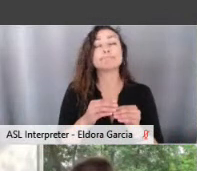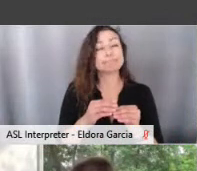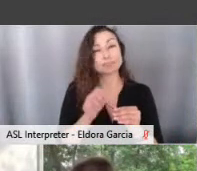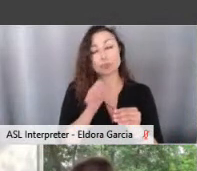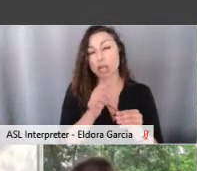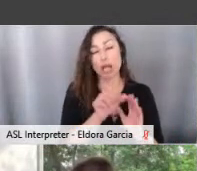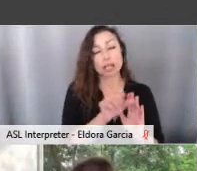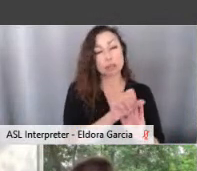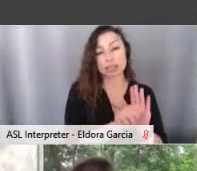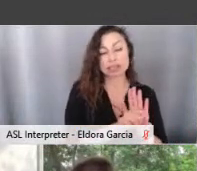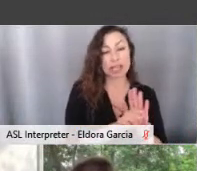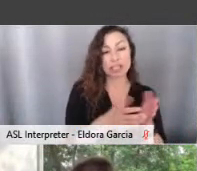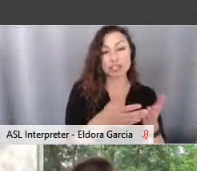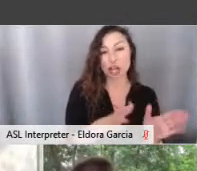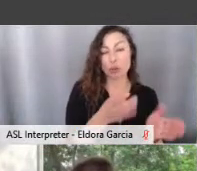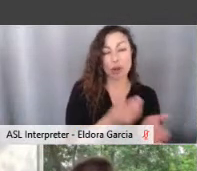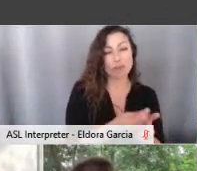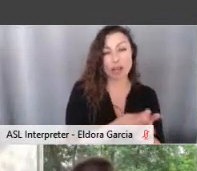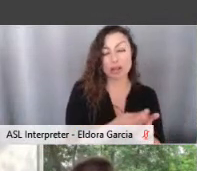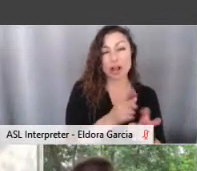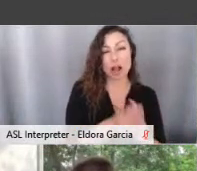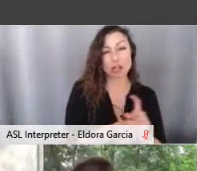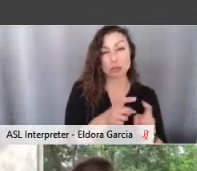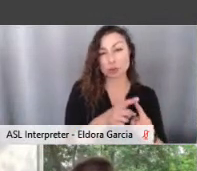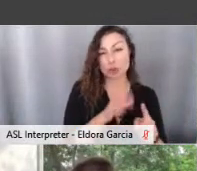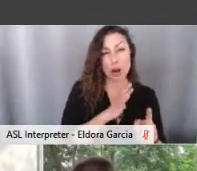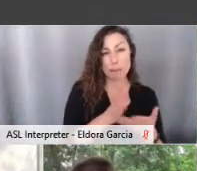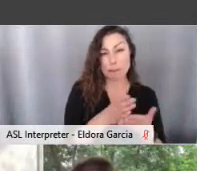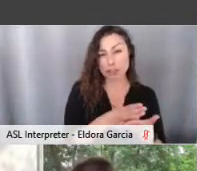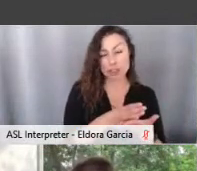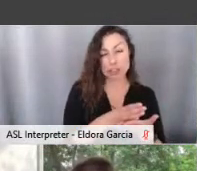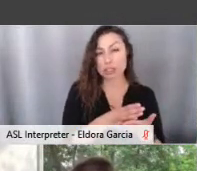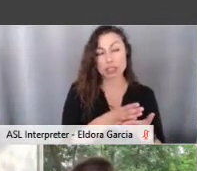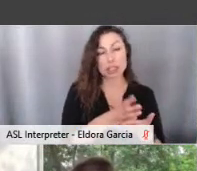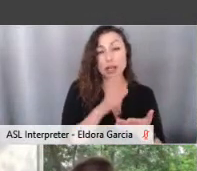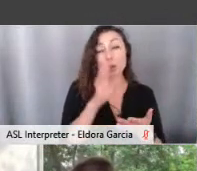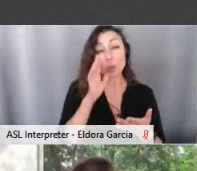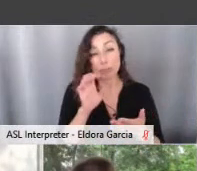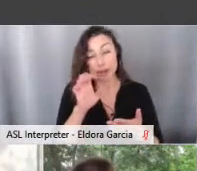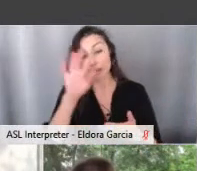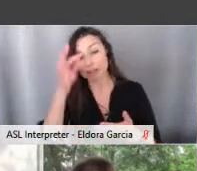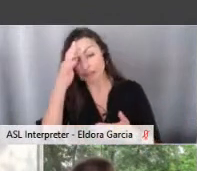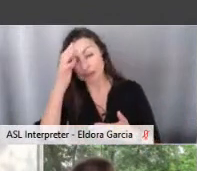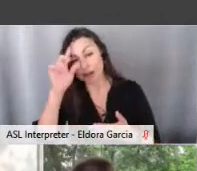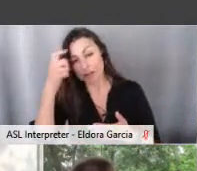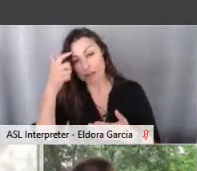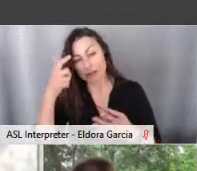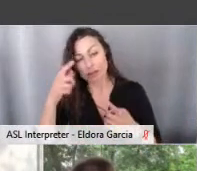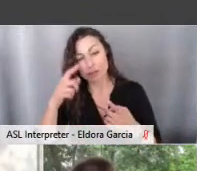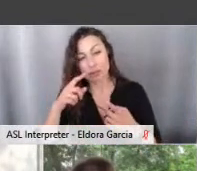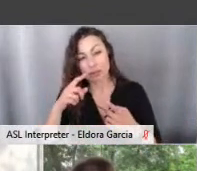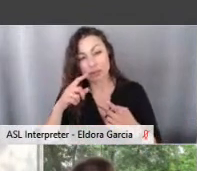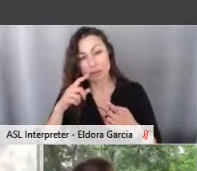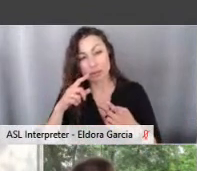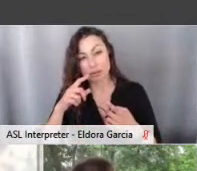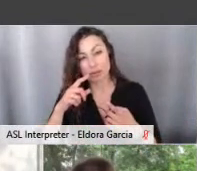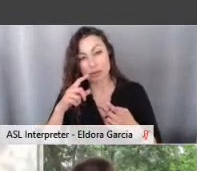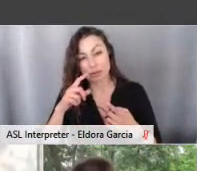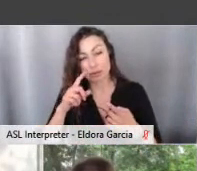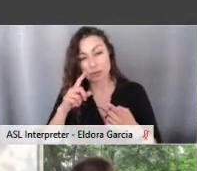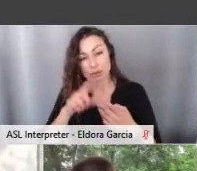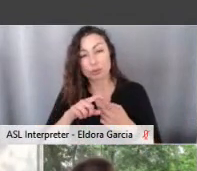the state general fund contribution to our budget. We'd be getting the federal government to understand that